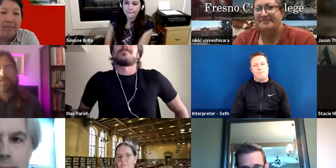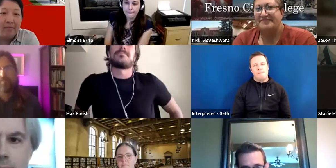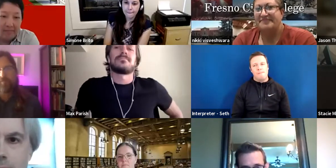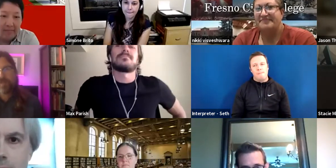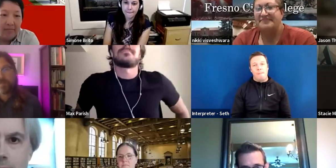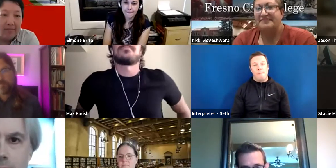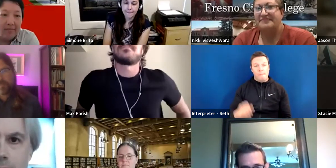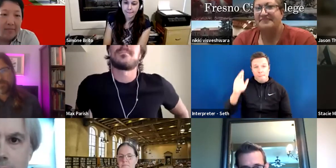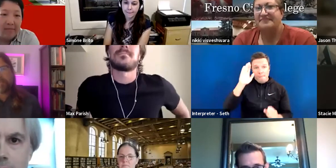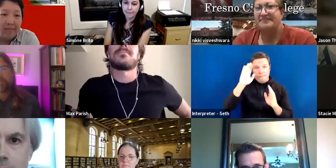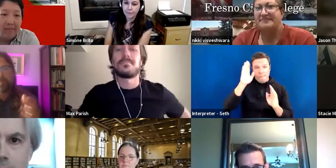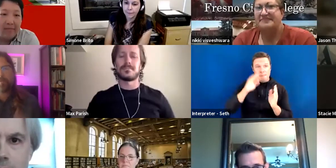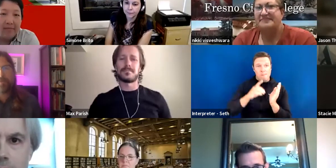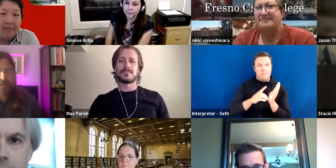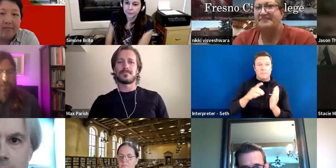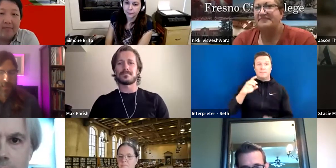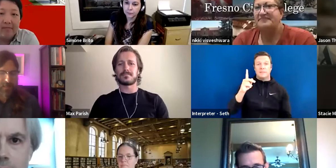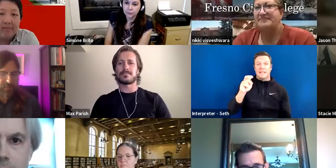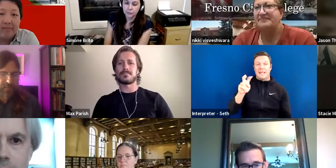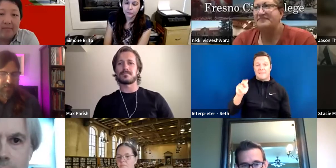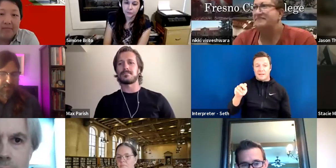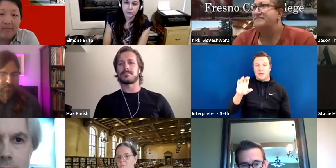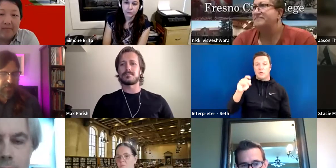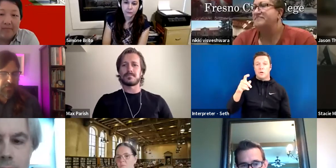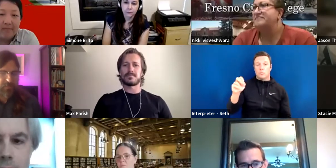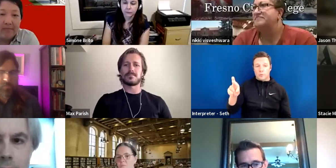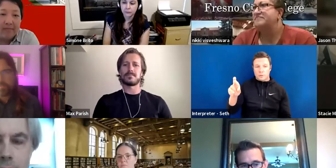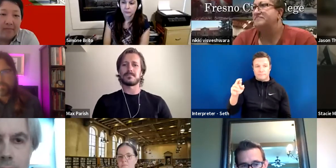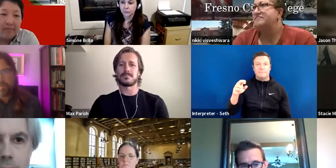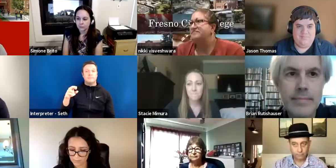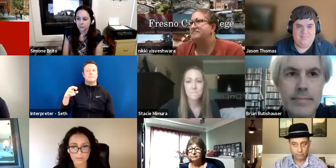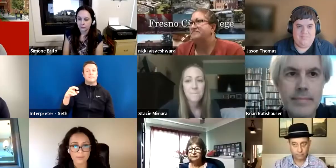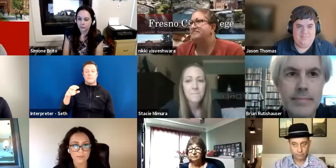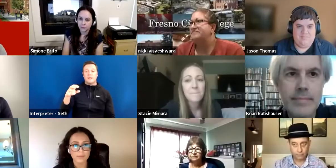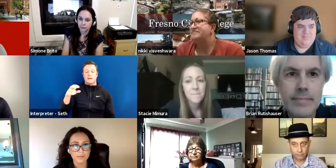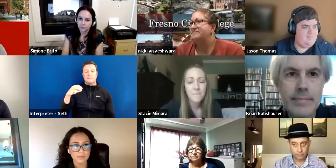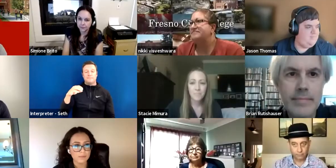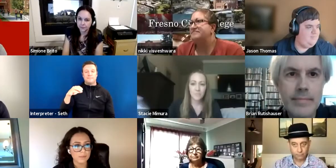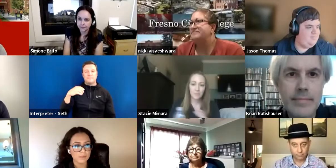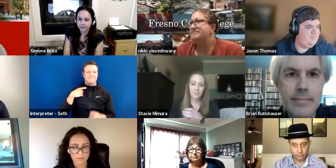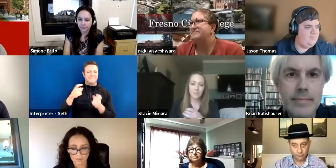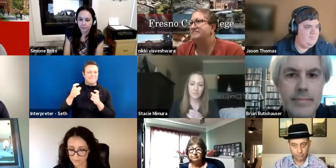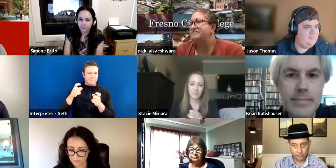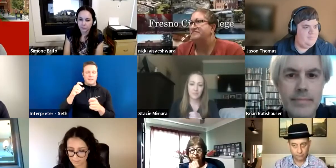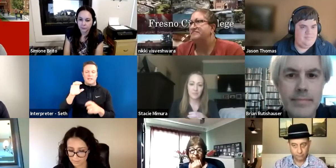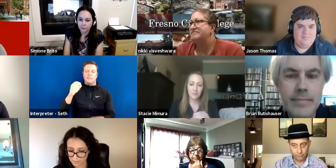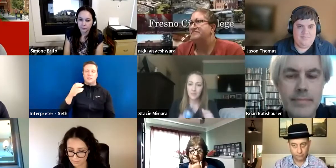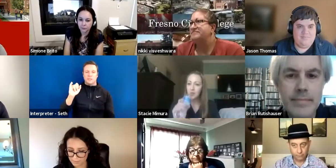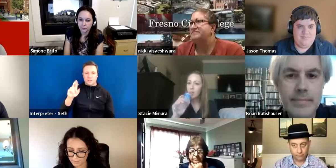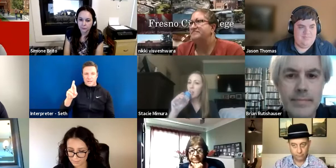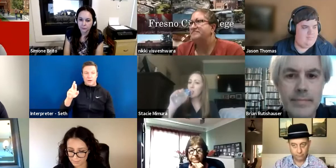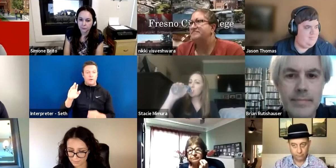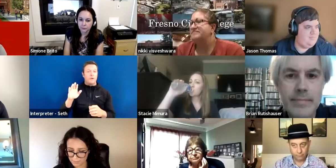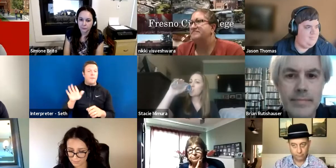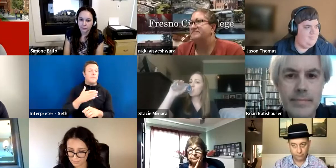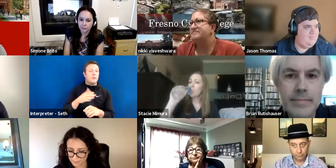Hi everyone, I'm Dr. Kevin Cooper. I am the chair of the music department, and I teach all levels of guitar